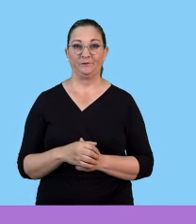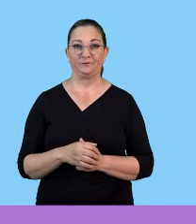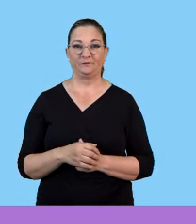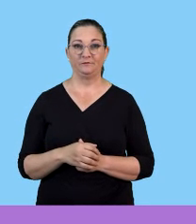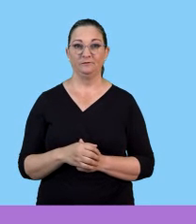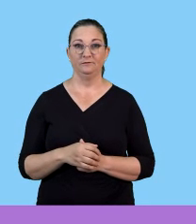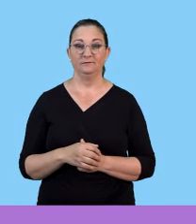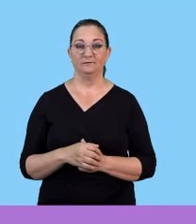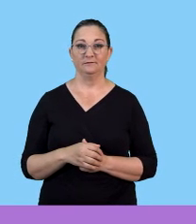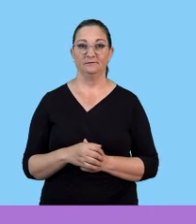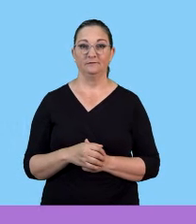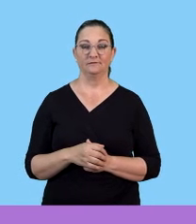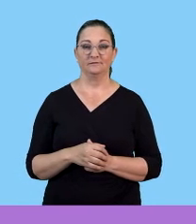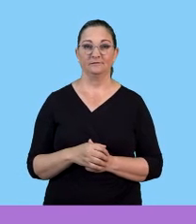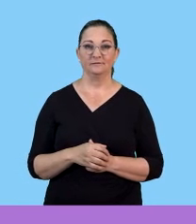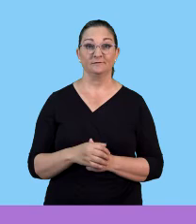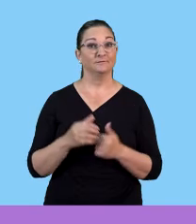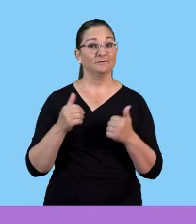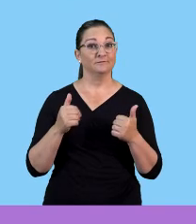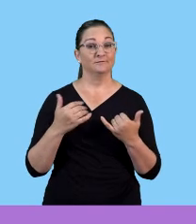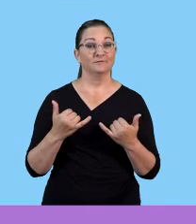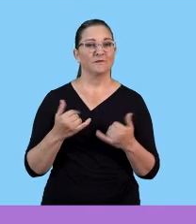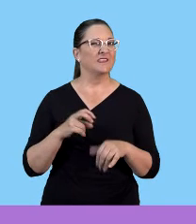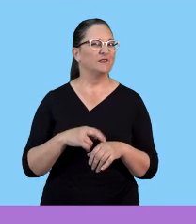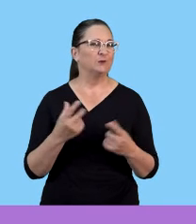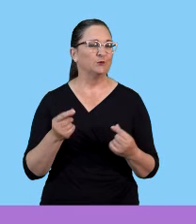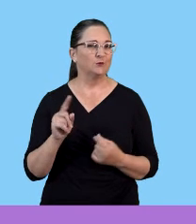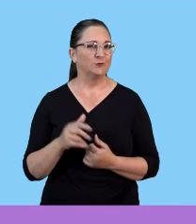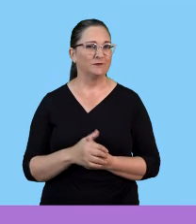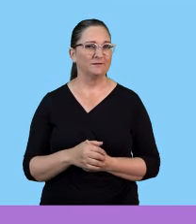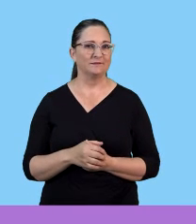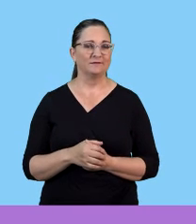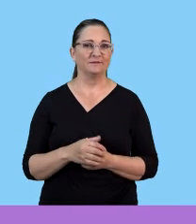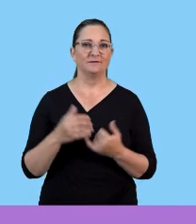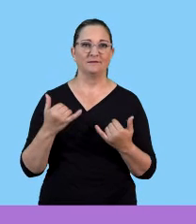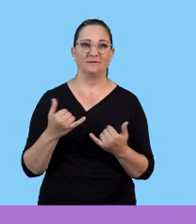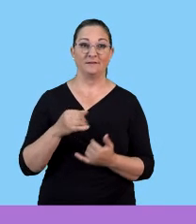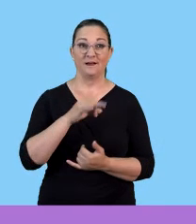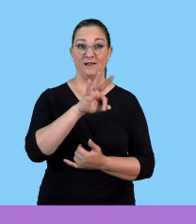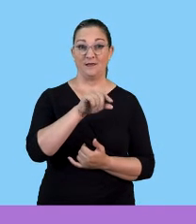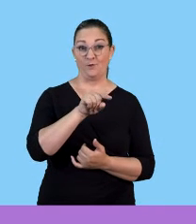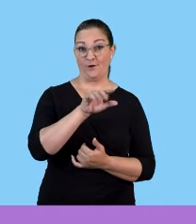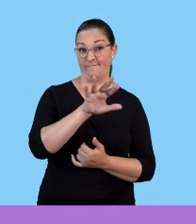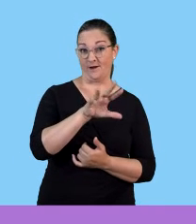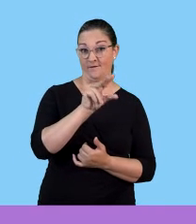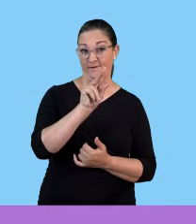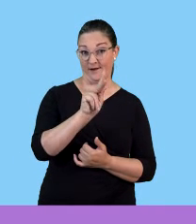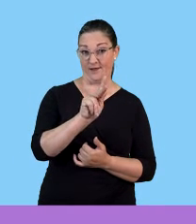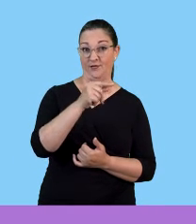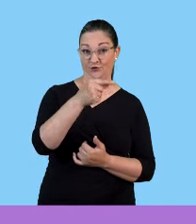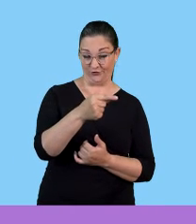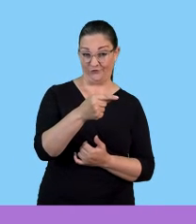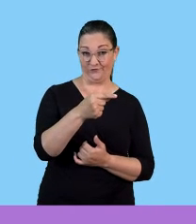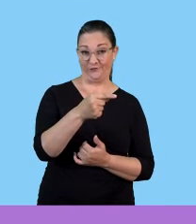kilograms. Yes. There we go. Nice work. All right. So what do we need to do now? We need to take the 3.5